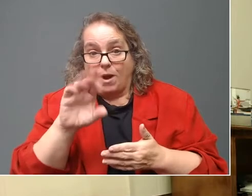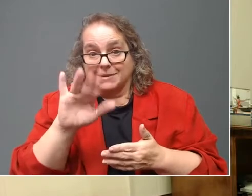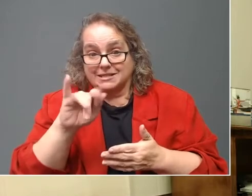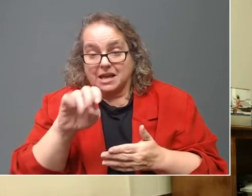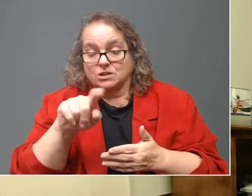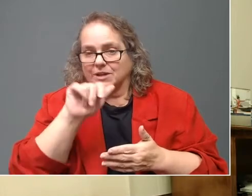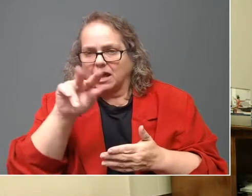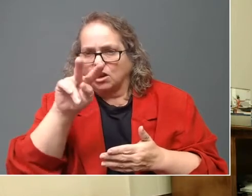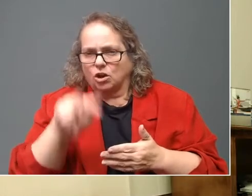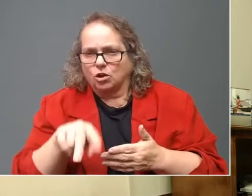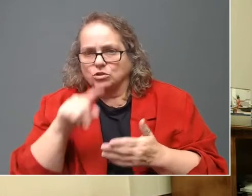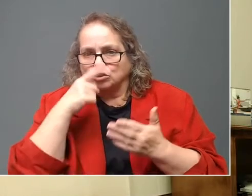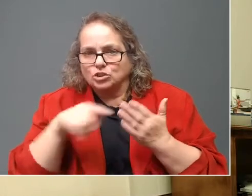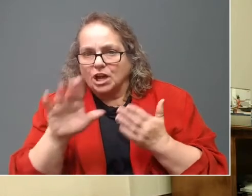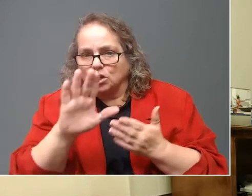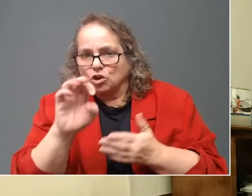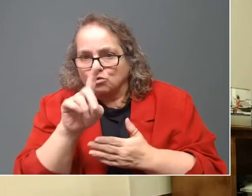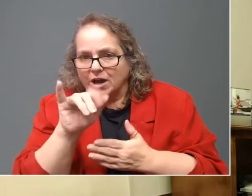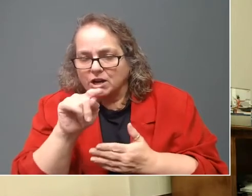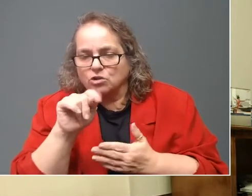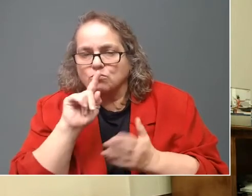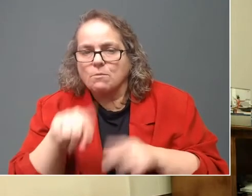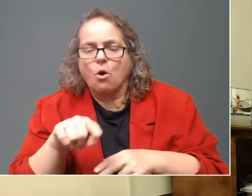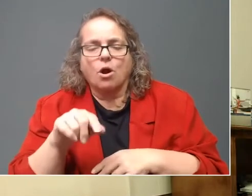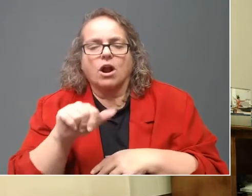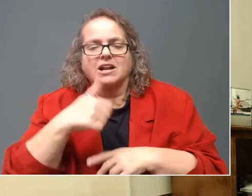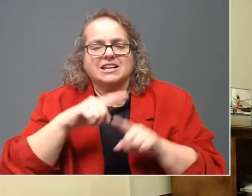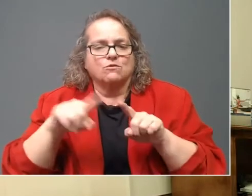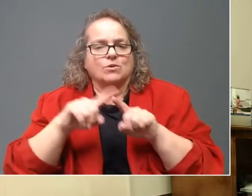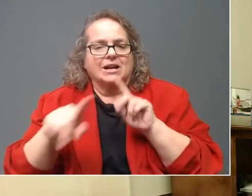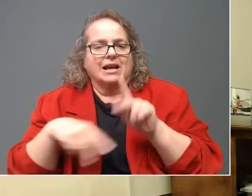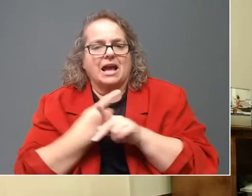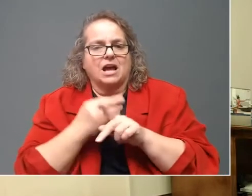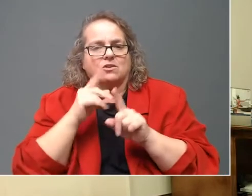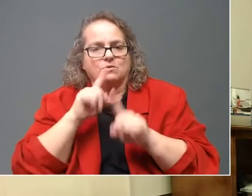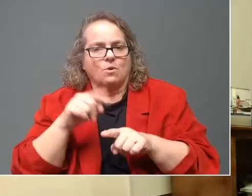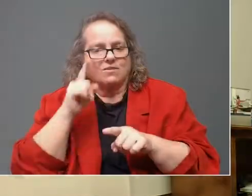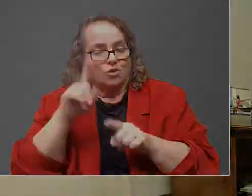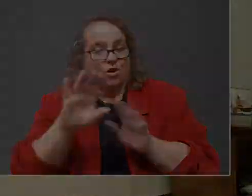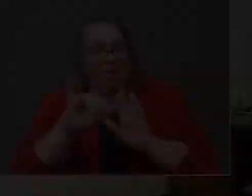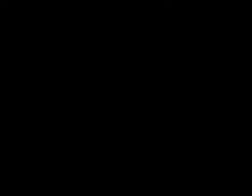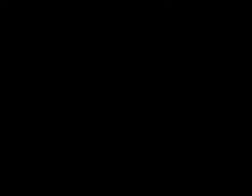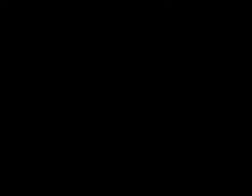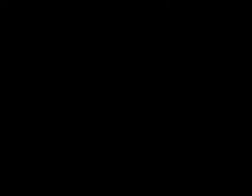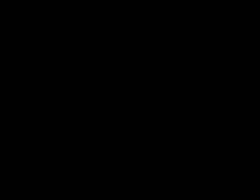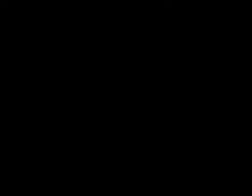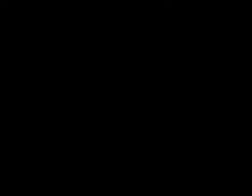reports and make other kinds of reports about identity theft. And that's it for today.